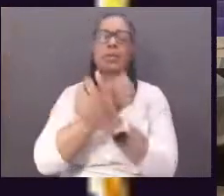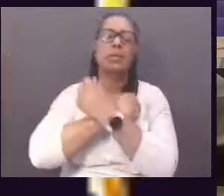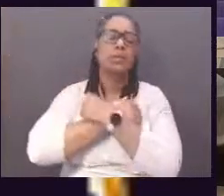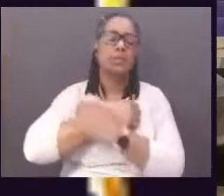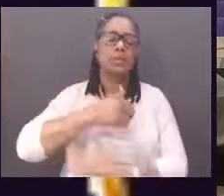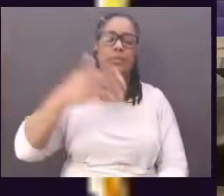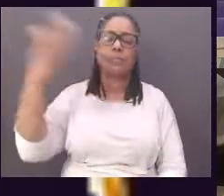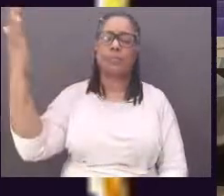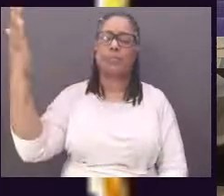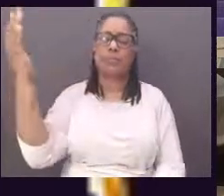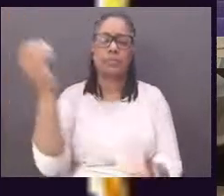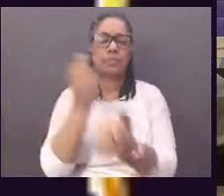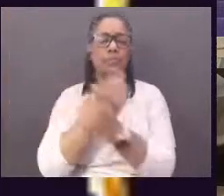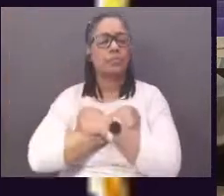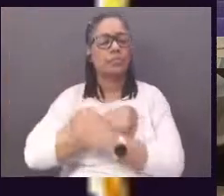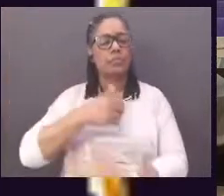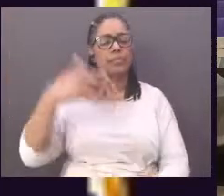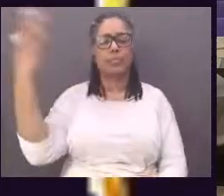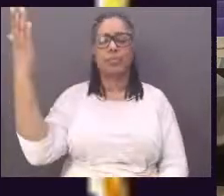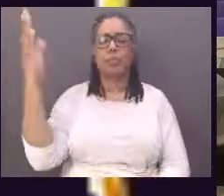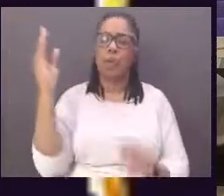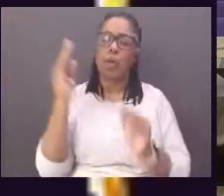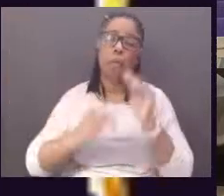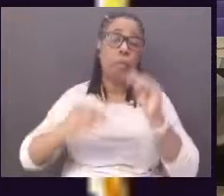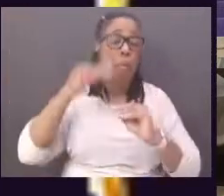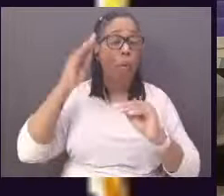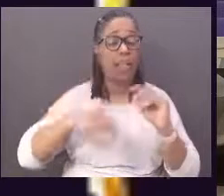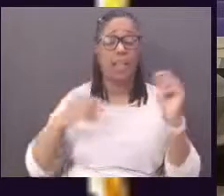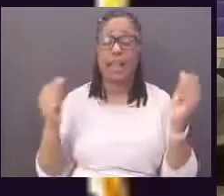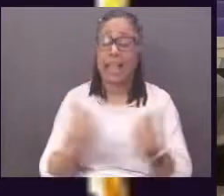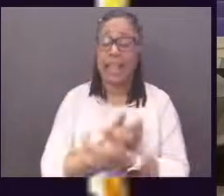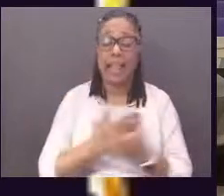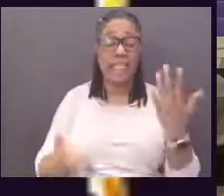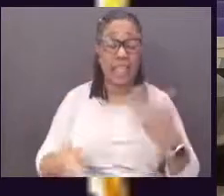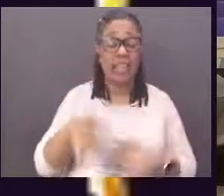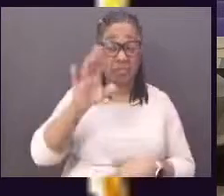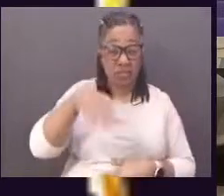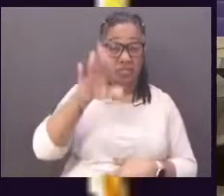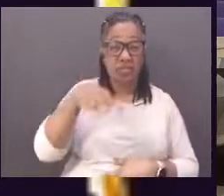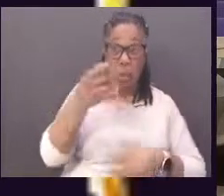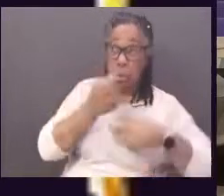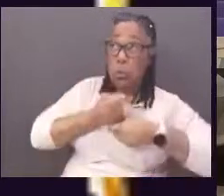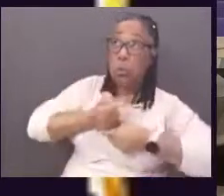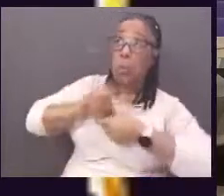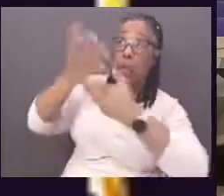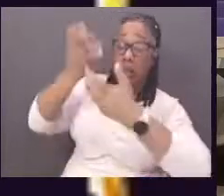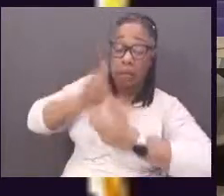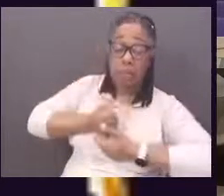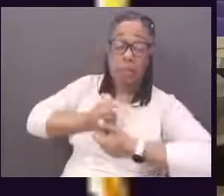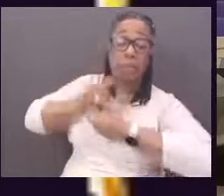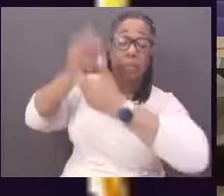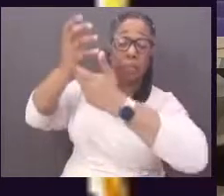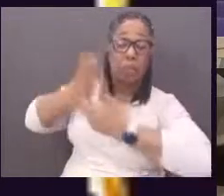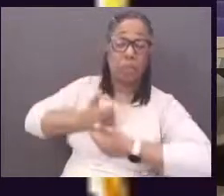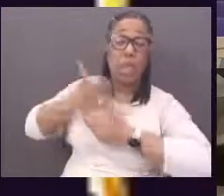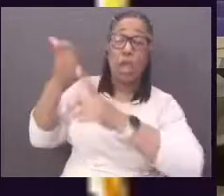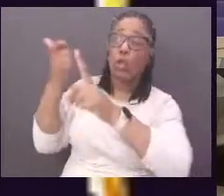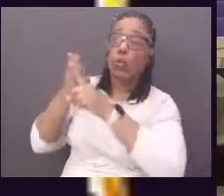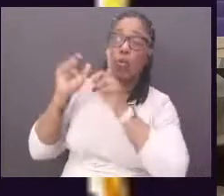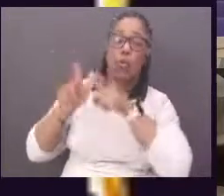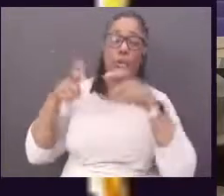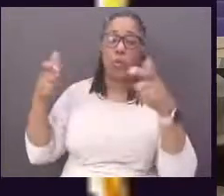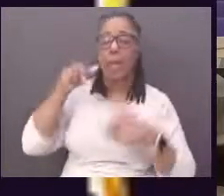I love you more than anything. You're the great I am, that's why I love